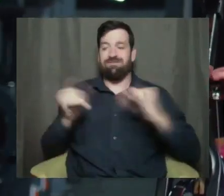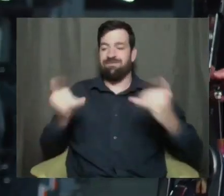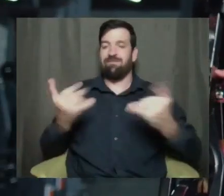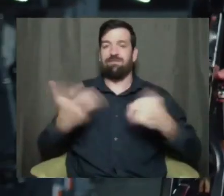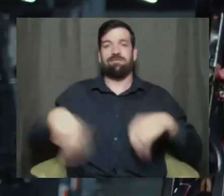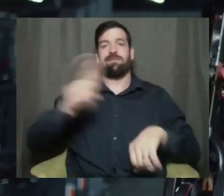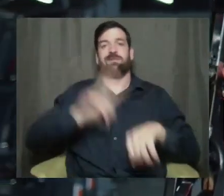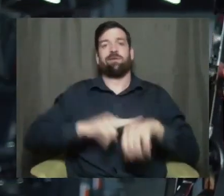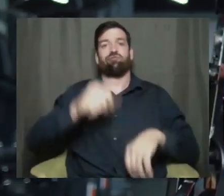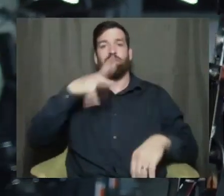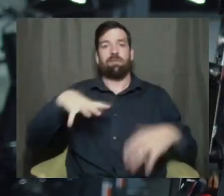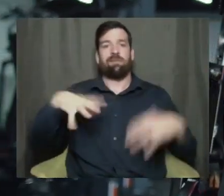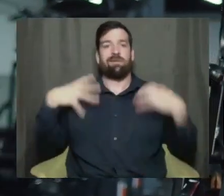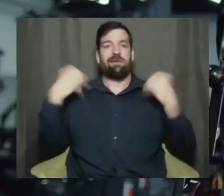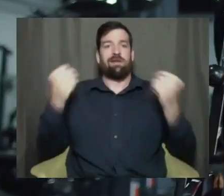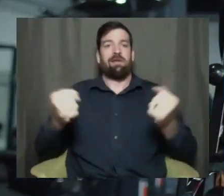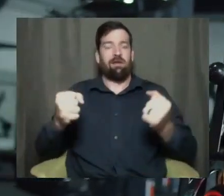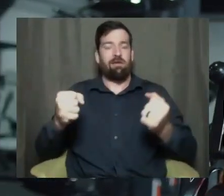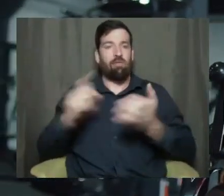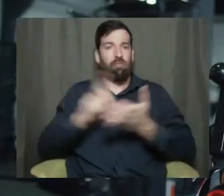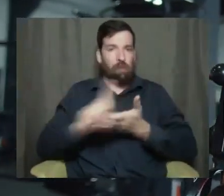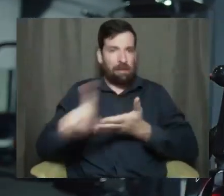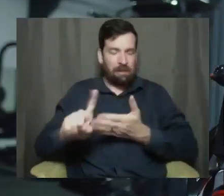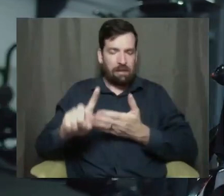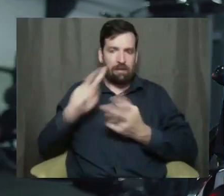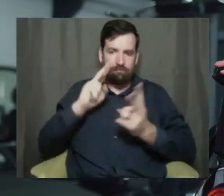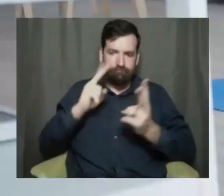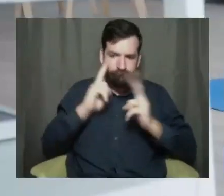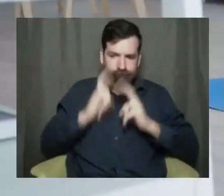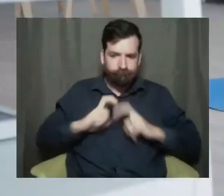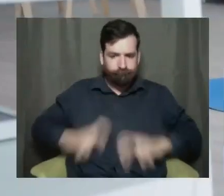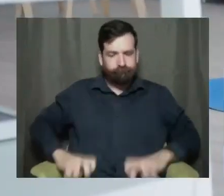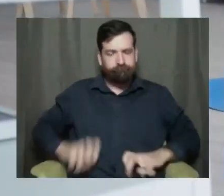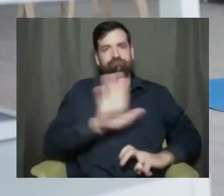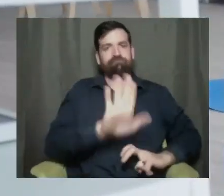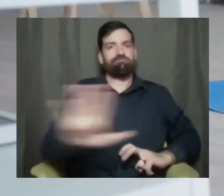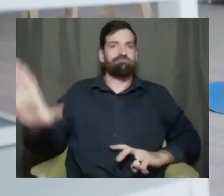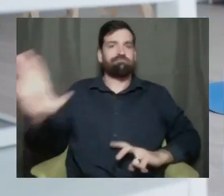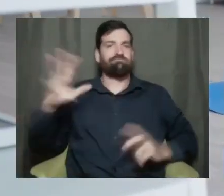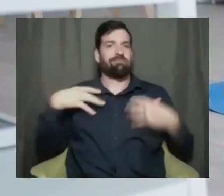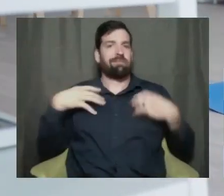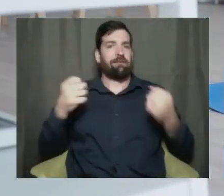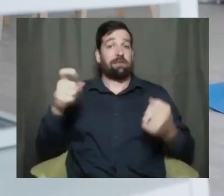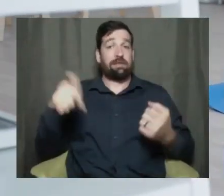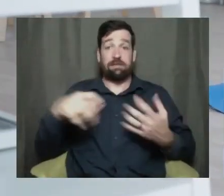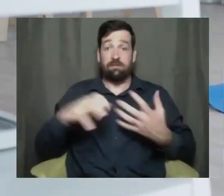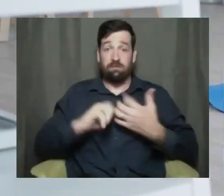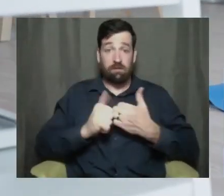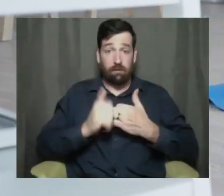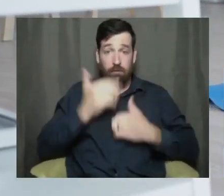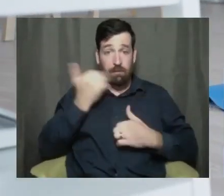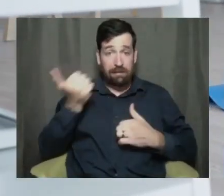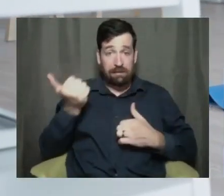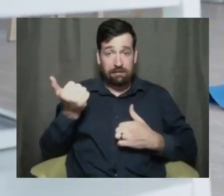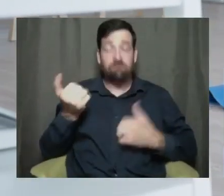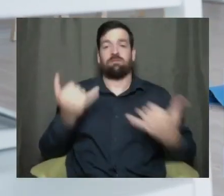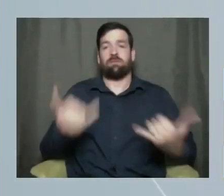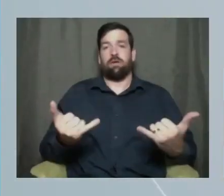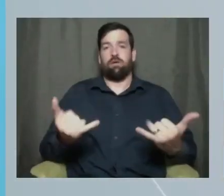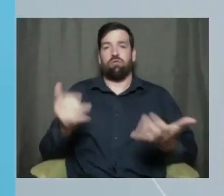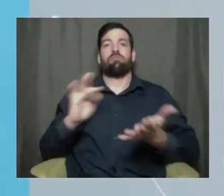on encouraging women and girls to reflect on their individual health needs. The best ways to do that coming up now on the Morning Medical